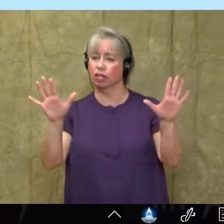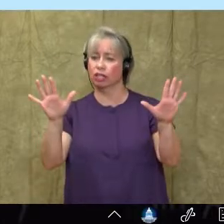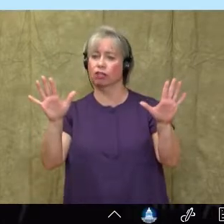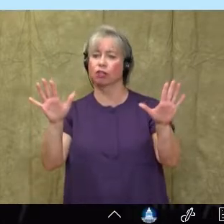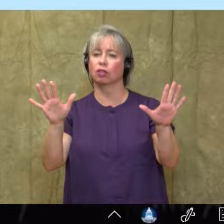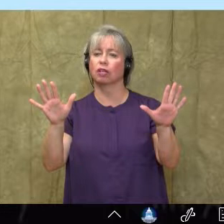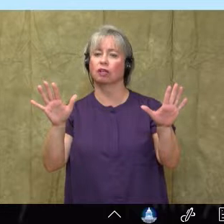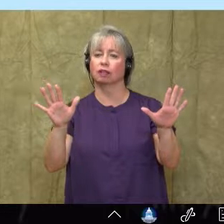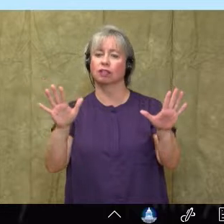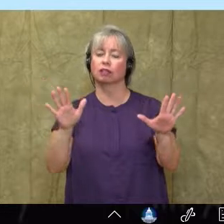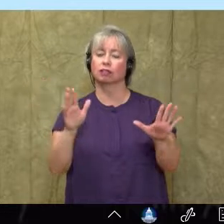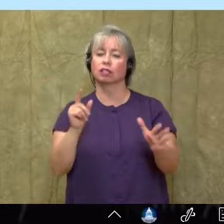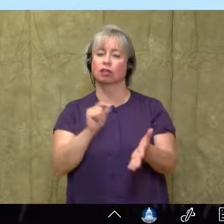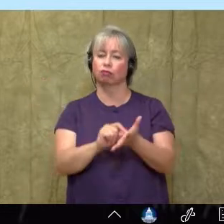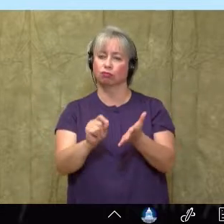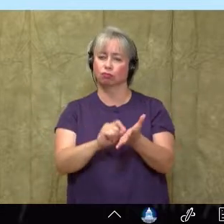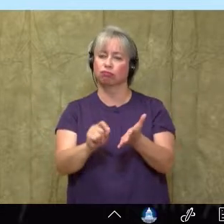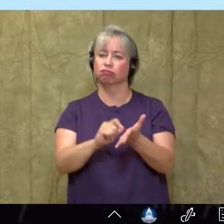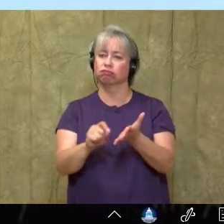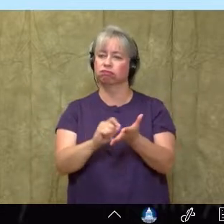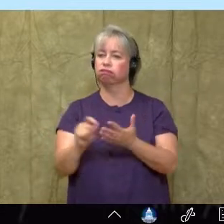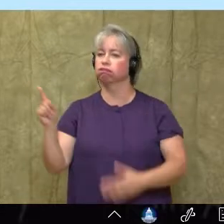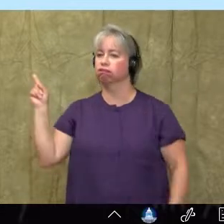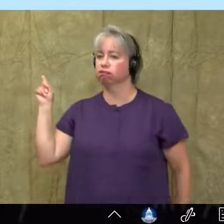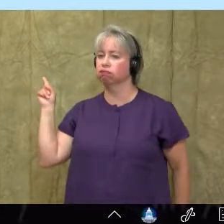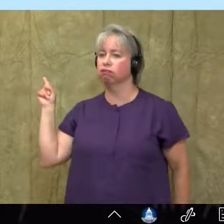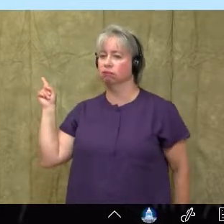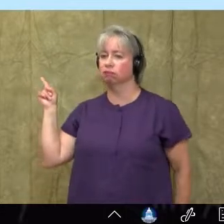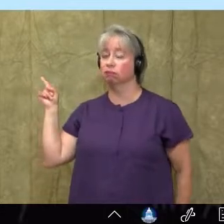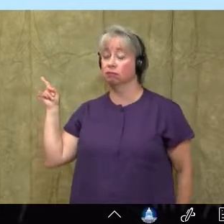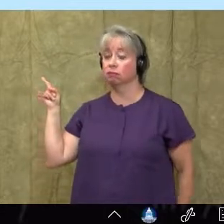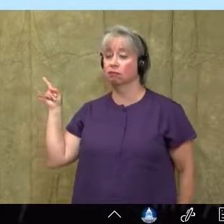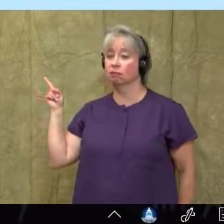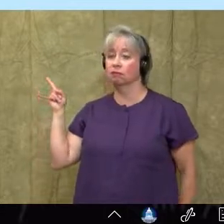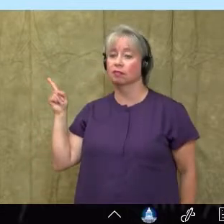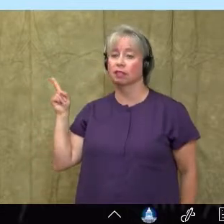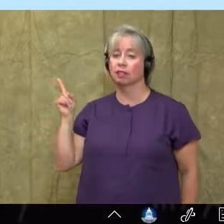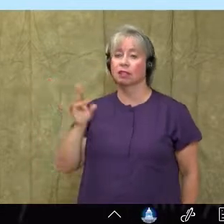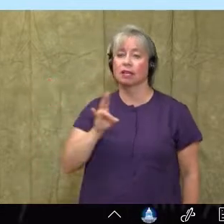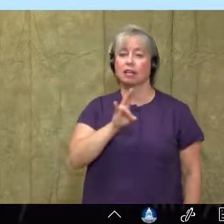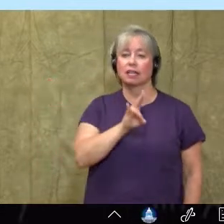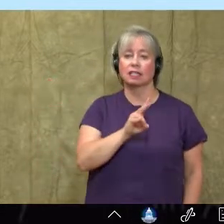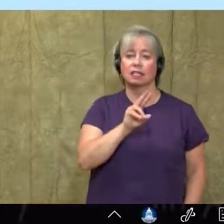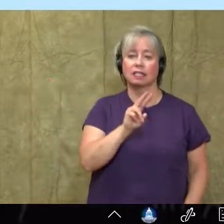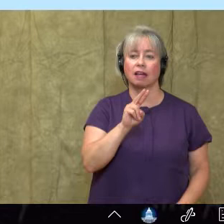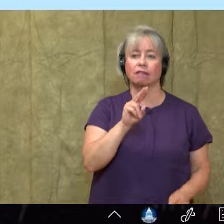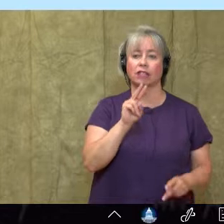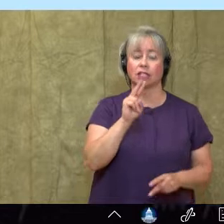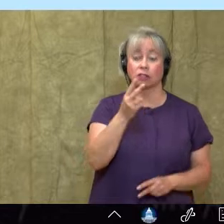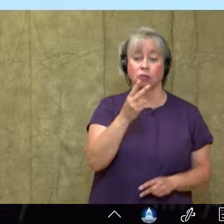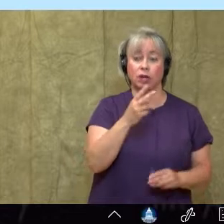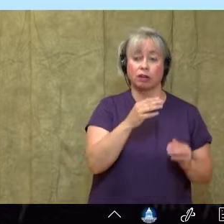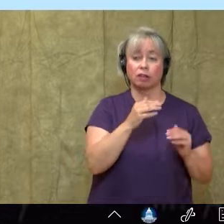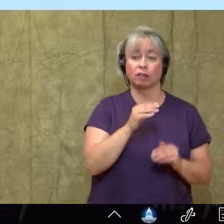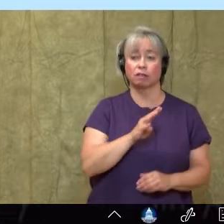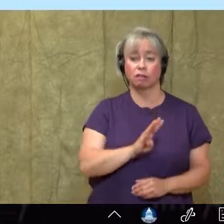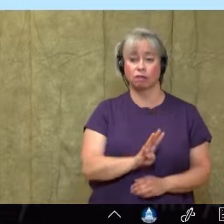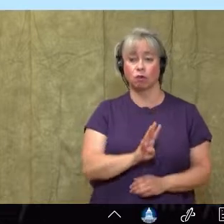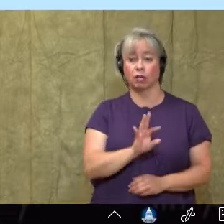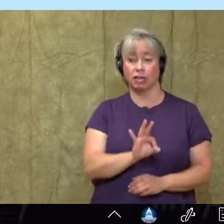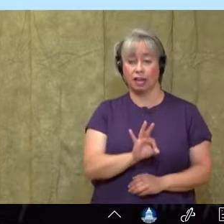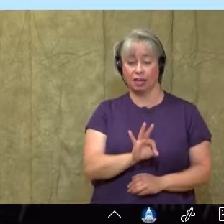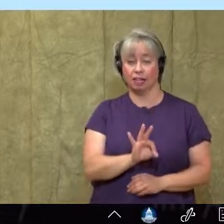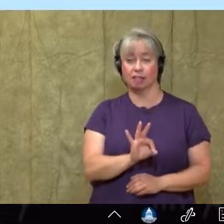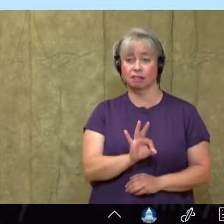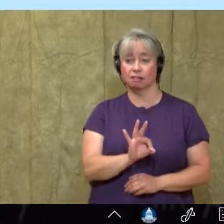plus 24 squared. Okay? So 7 squared would be 7 times 7, which is